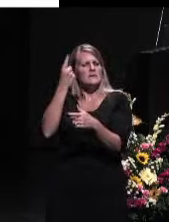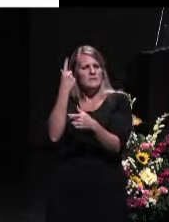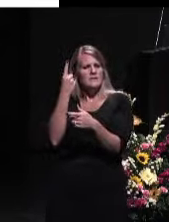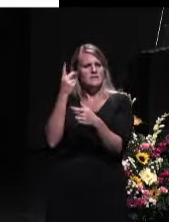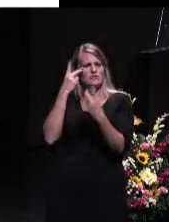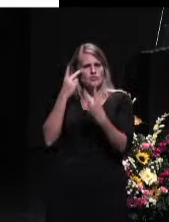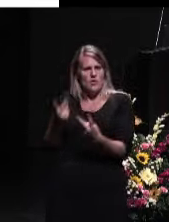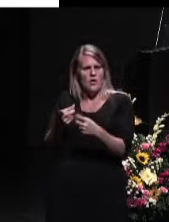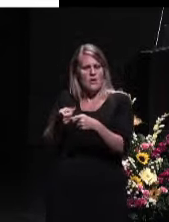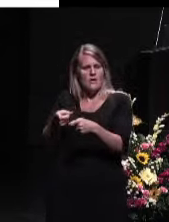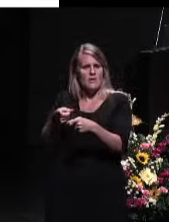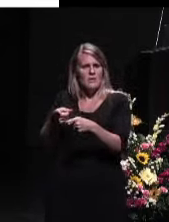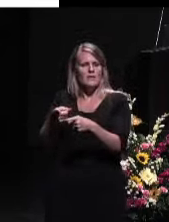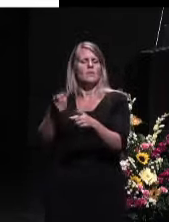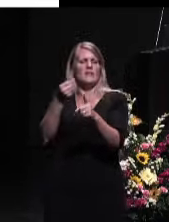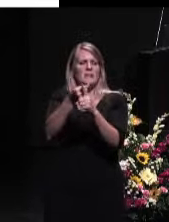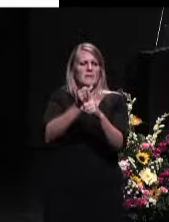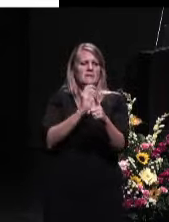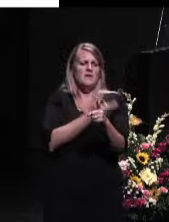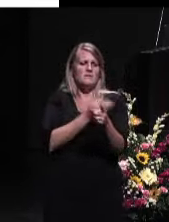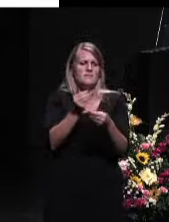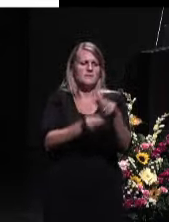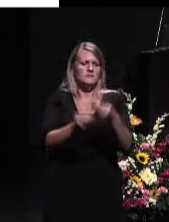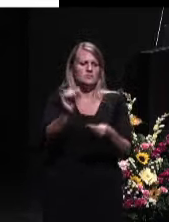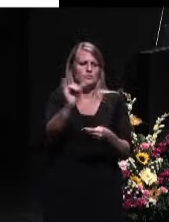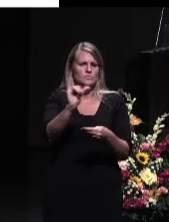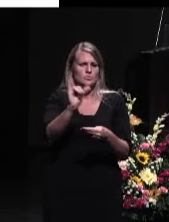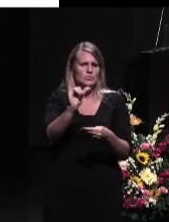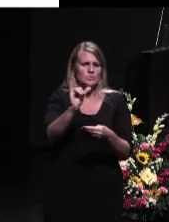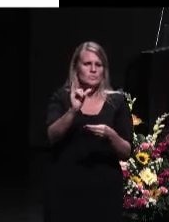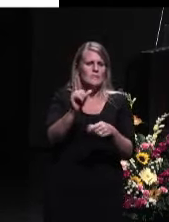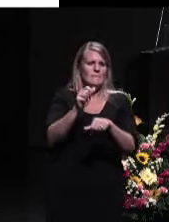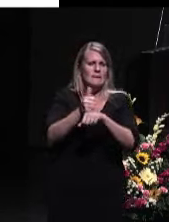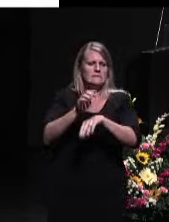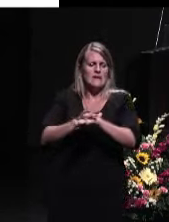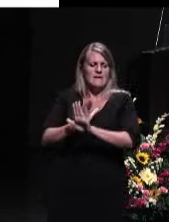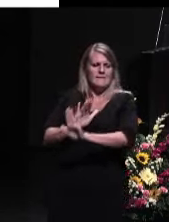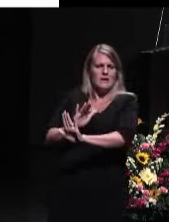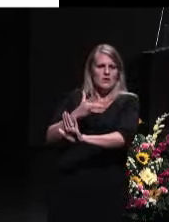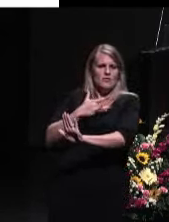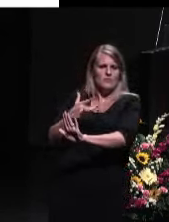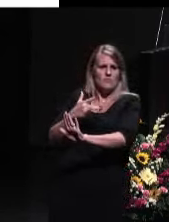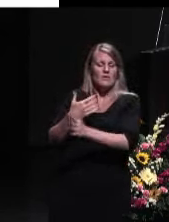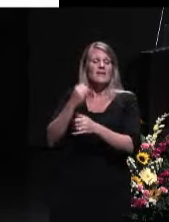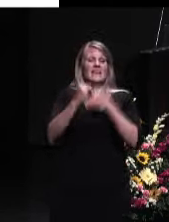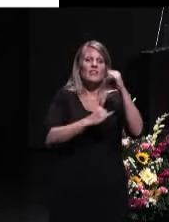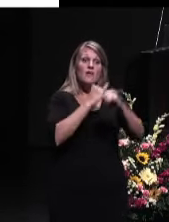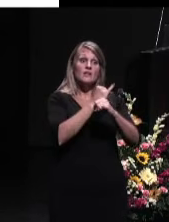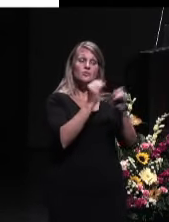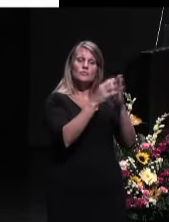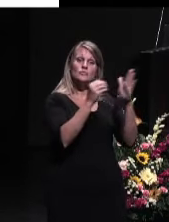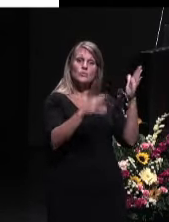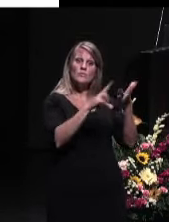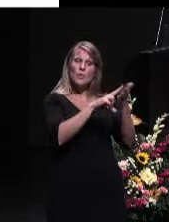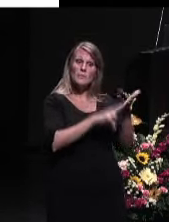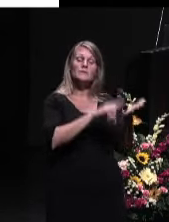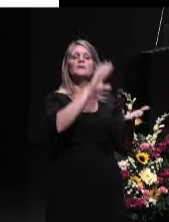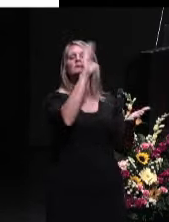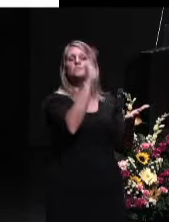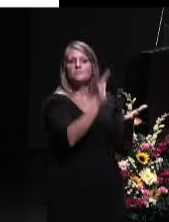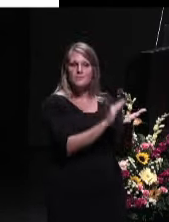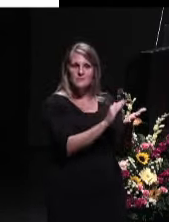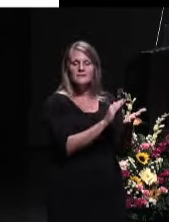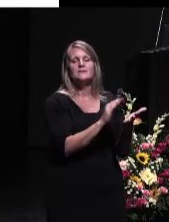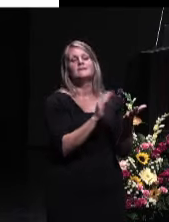getting stronger budgets in terms of the Illinois campuses. Our international student enrollment is down. You can